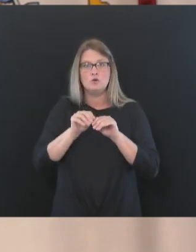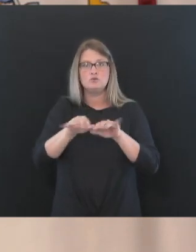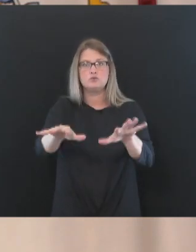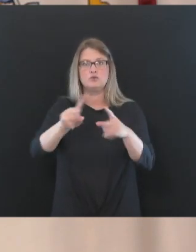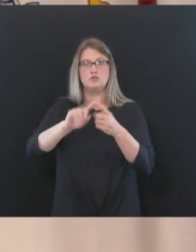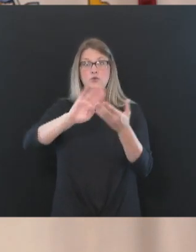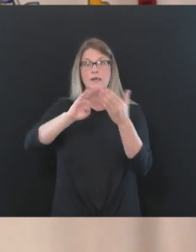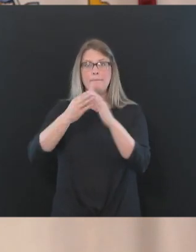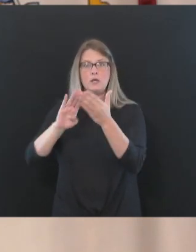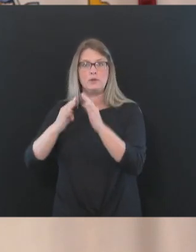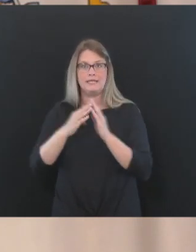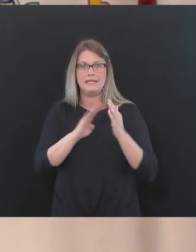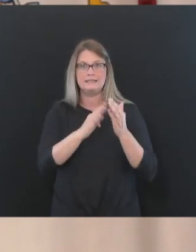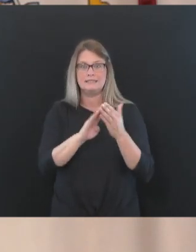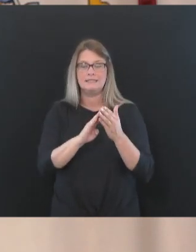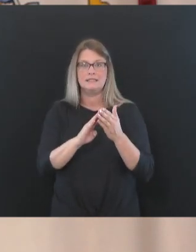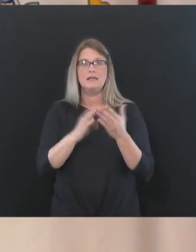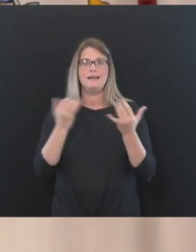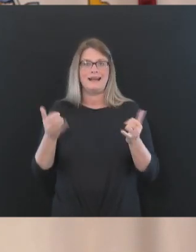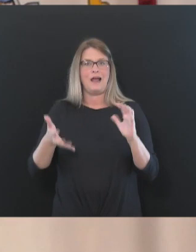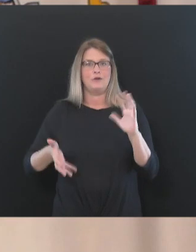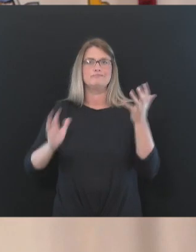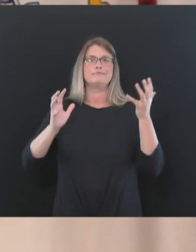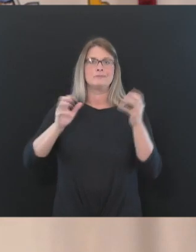this virus and this terrible pandemic.